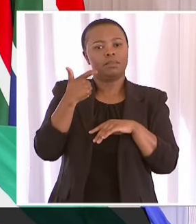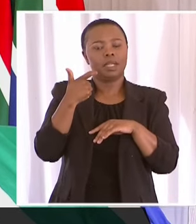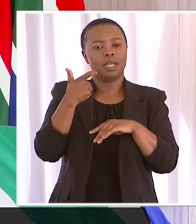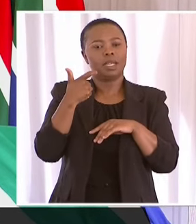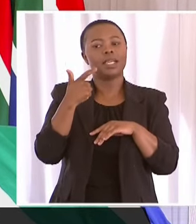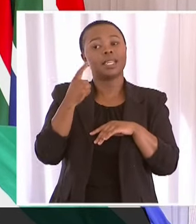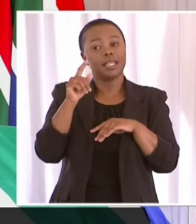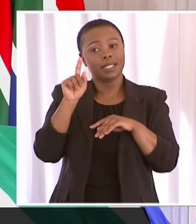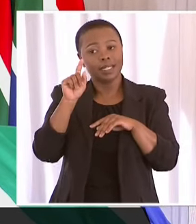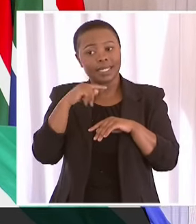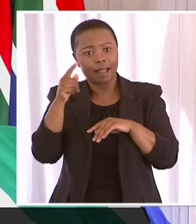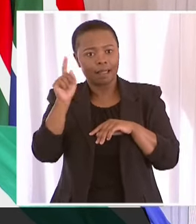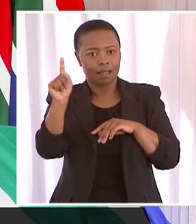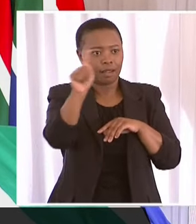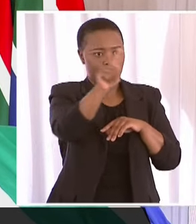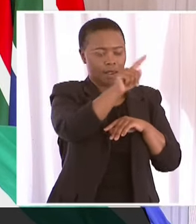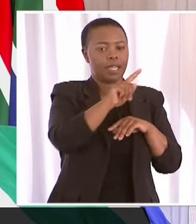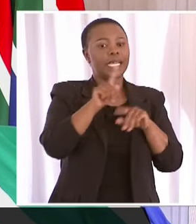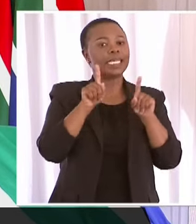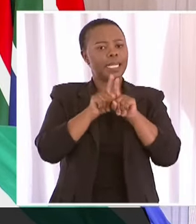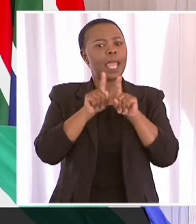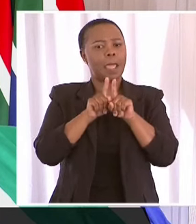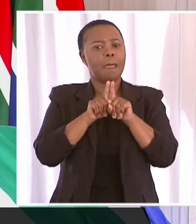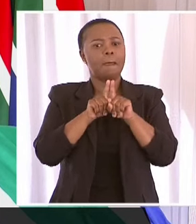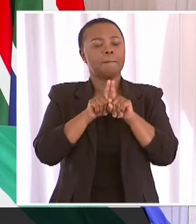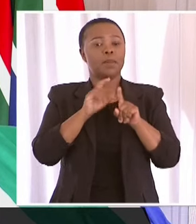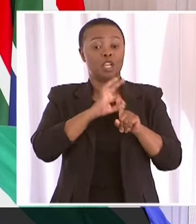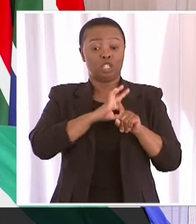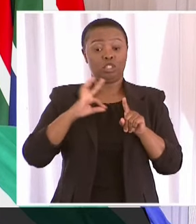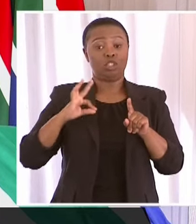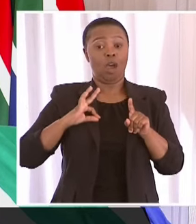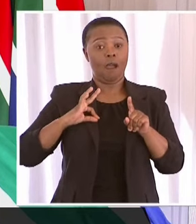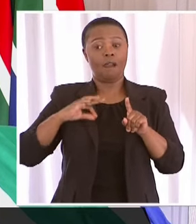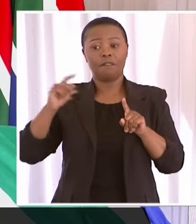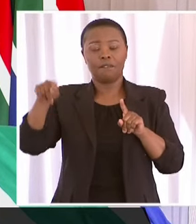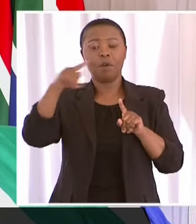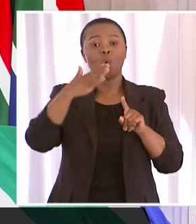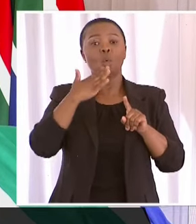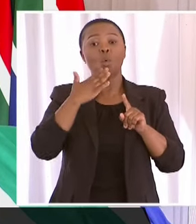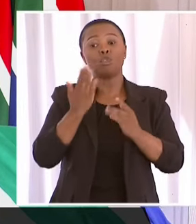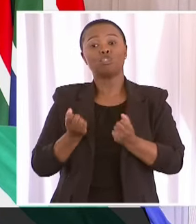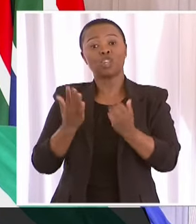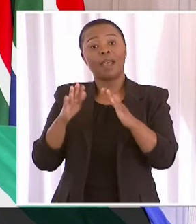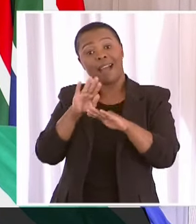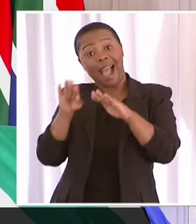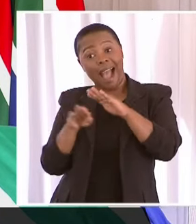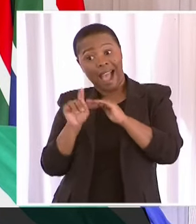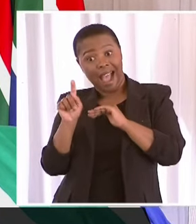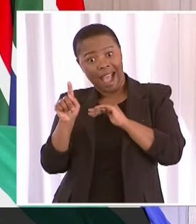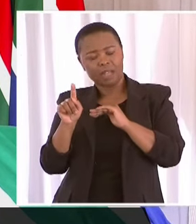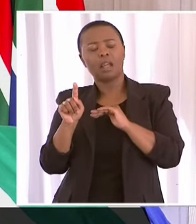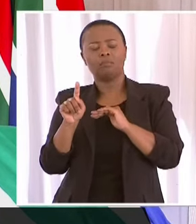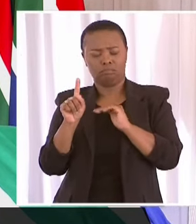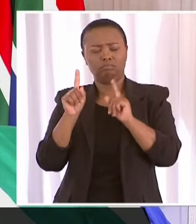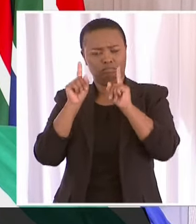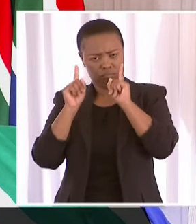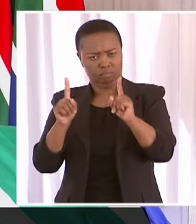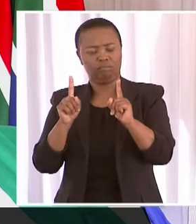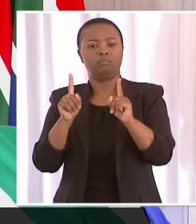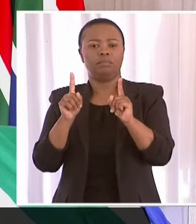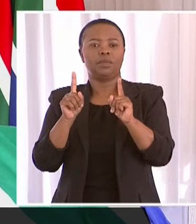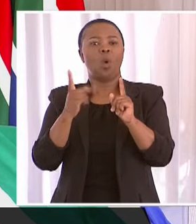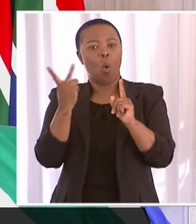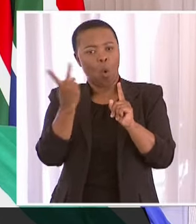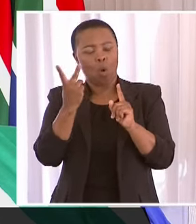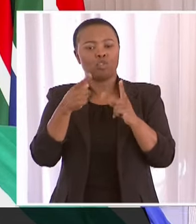He sometimes did the same to his immediate staff and subordinates, whilst commanding their